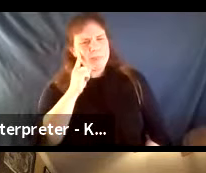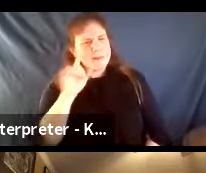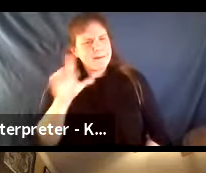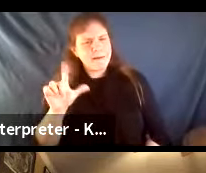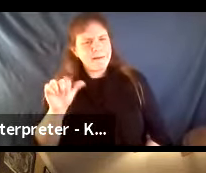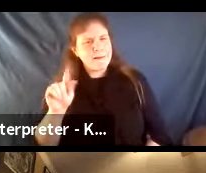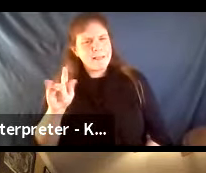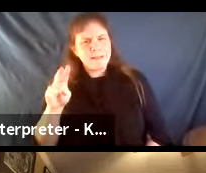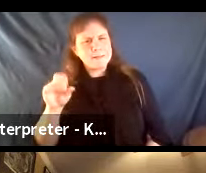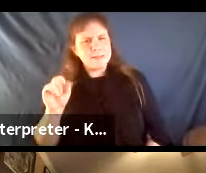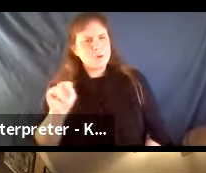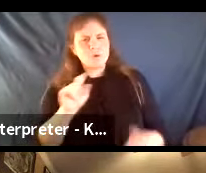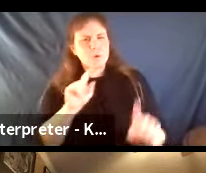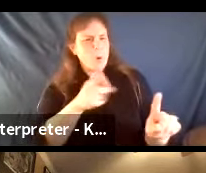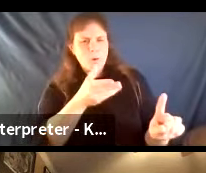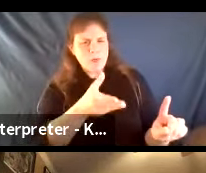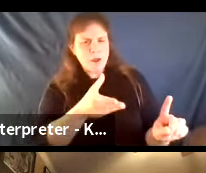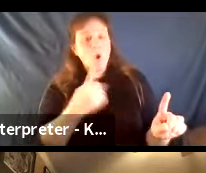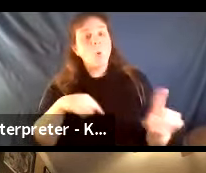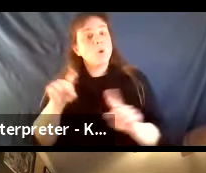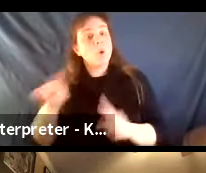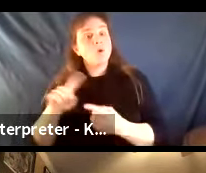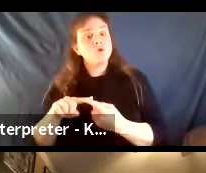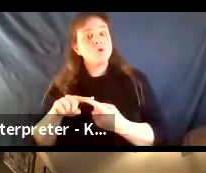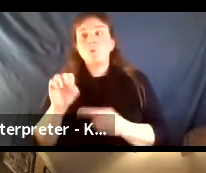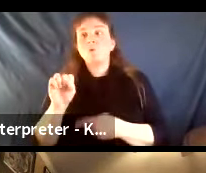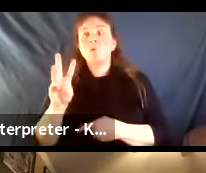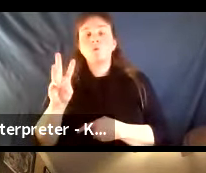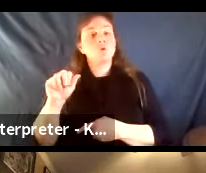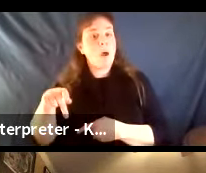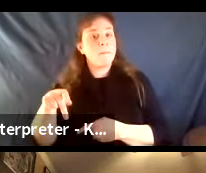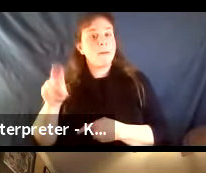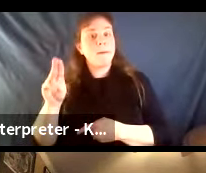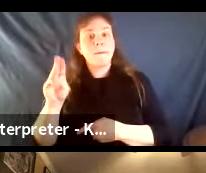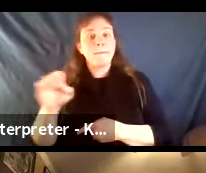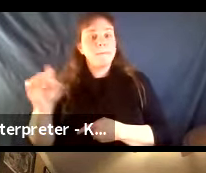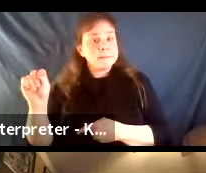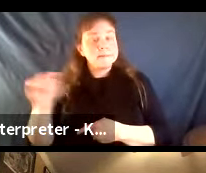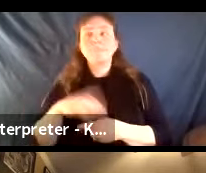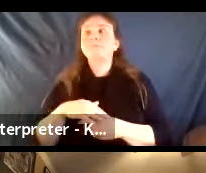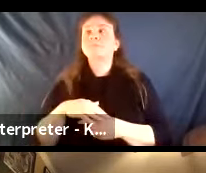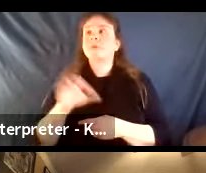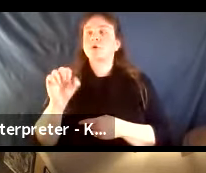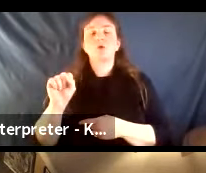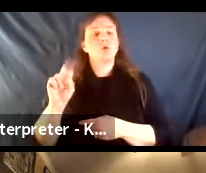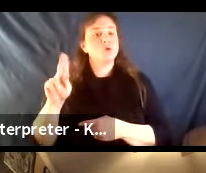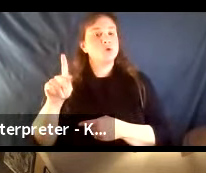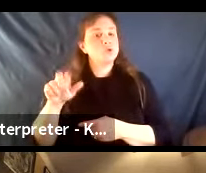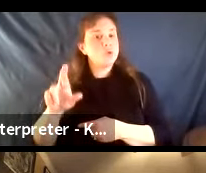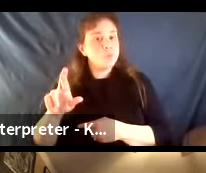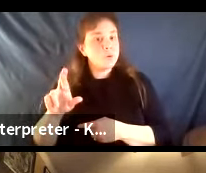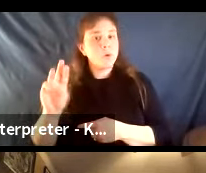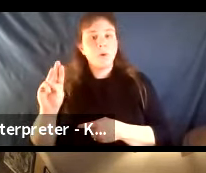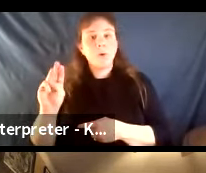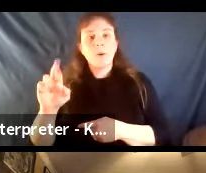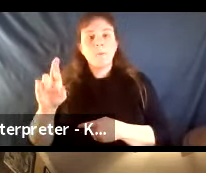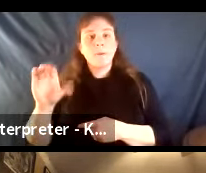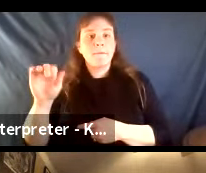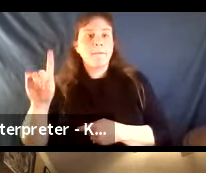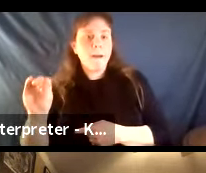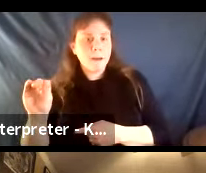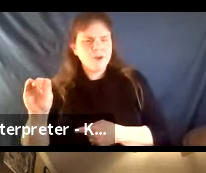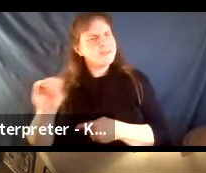at a swap meet, we may be at a supermercado, right? So I really think we need to think about more creatively of how we